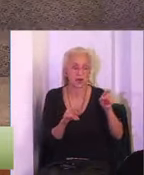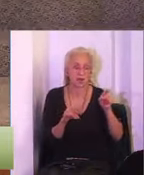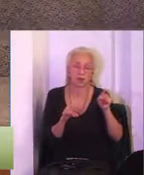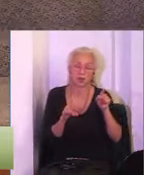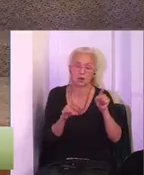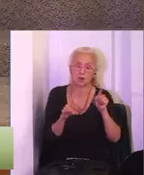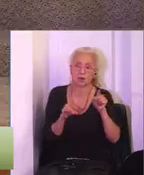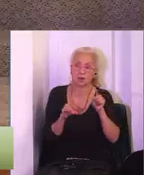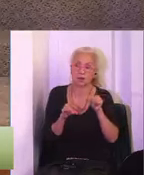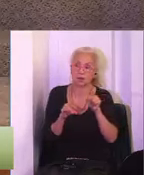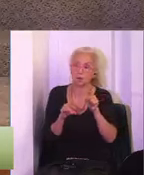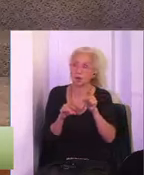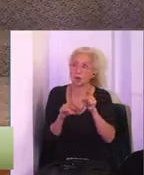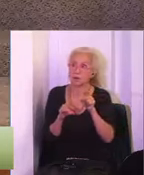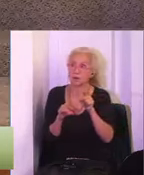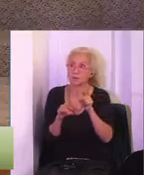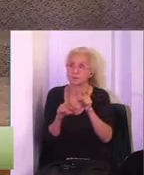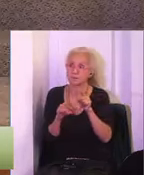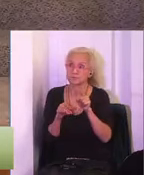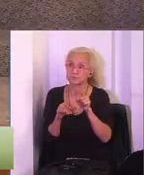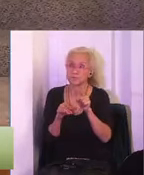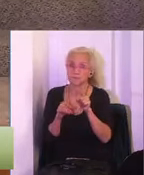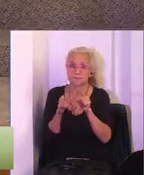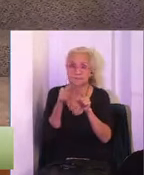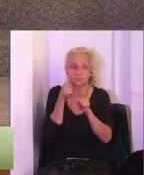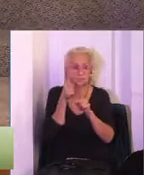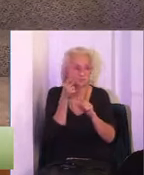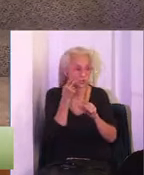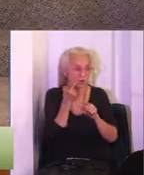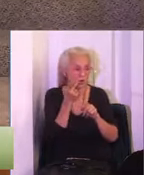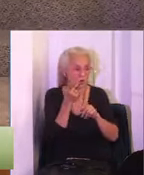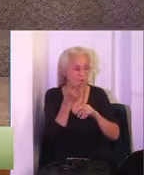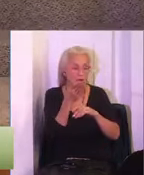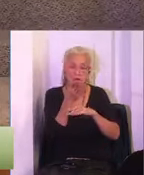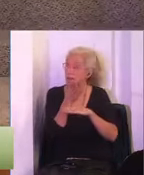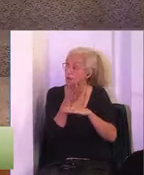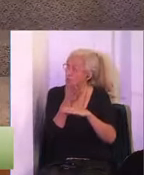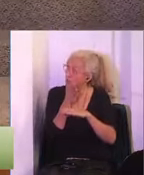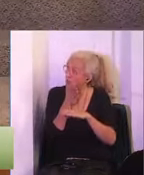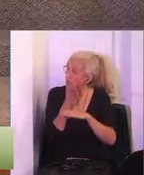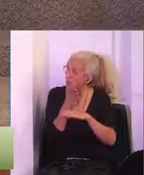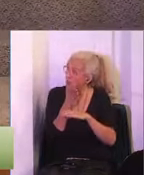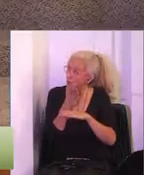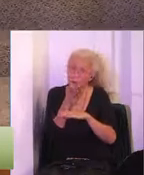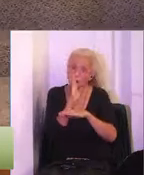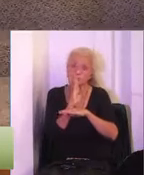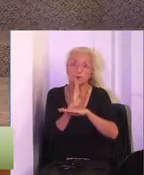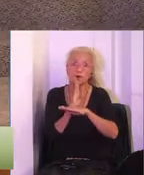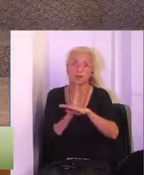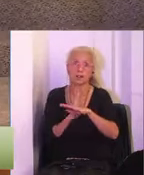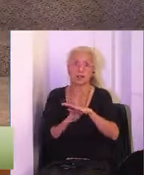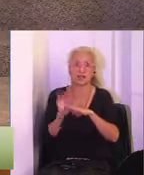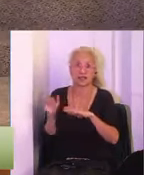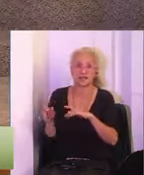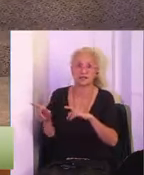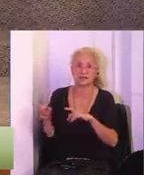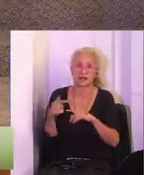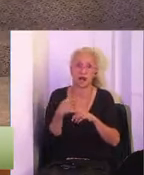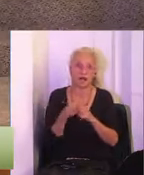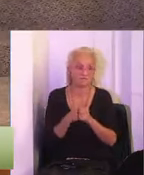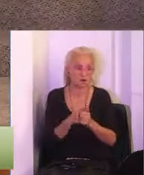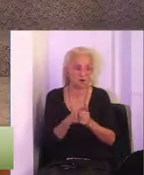of contrition or humbleness like this. And I followed